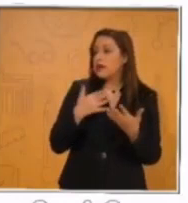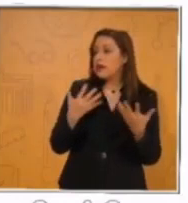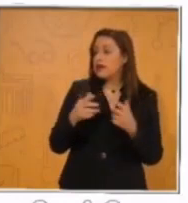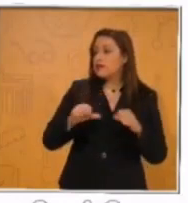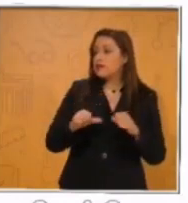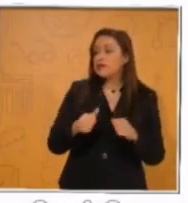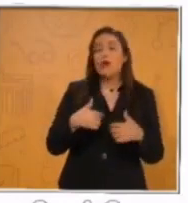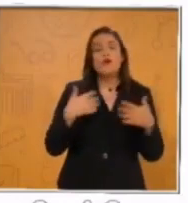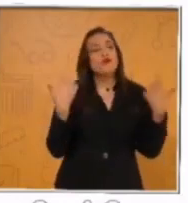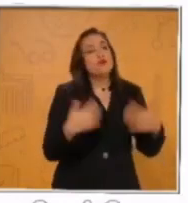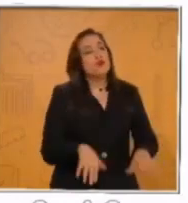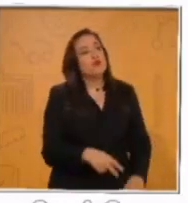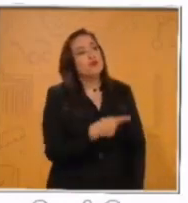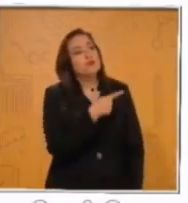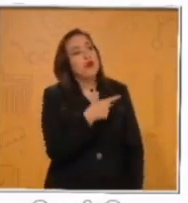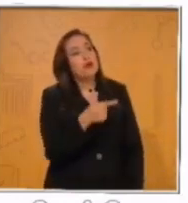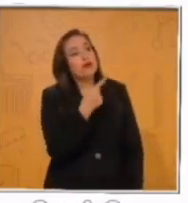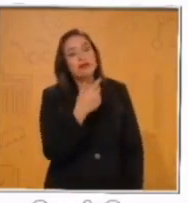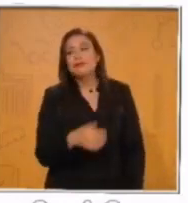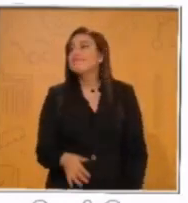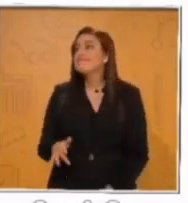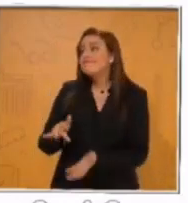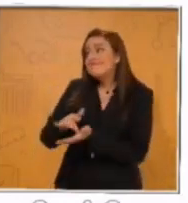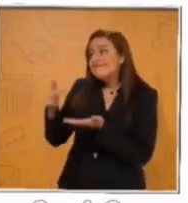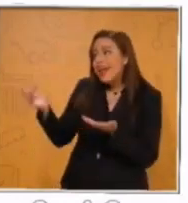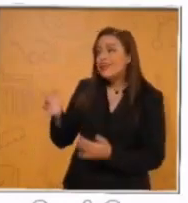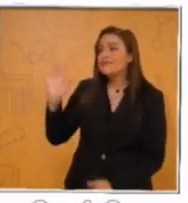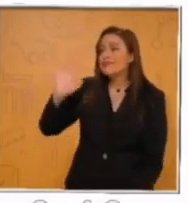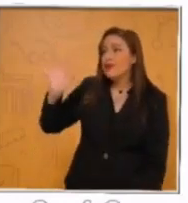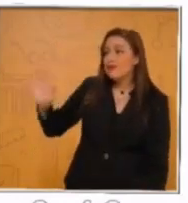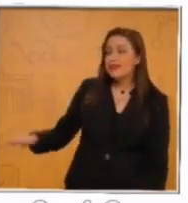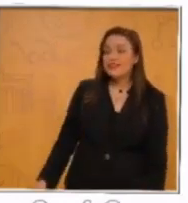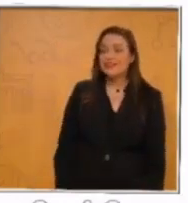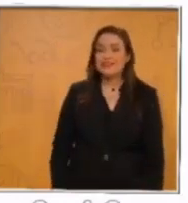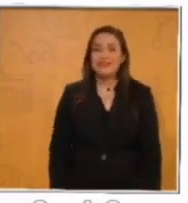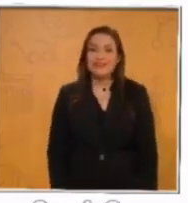you. Thank you. Goodbye.